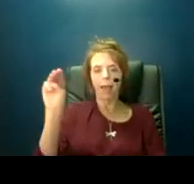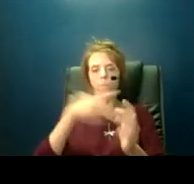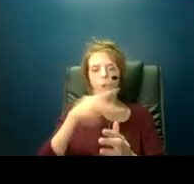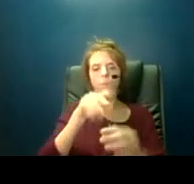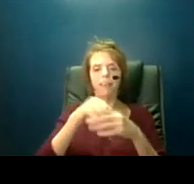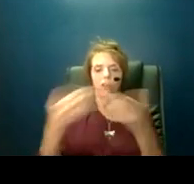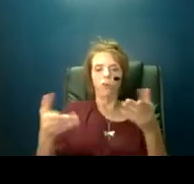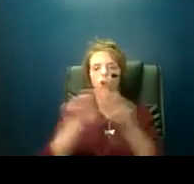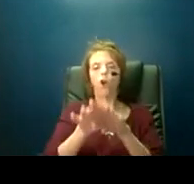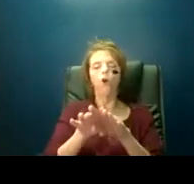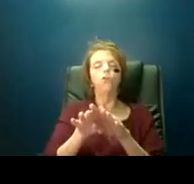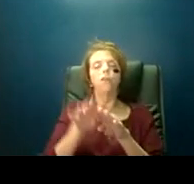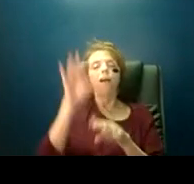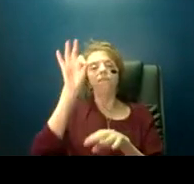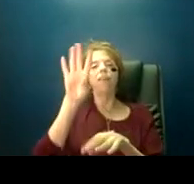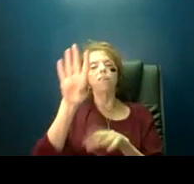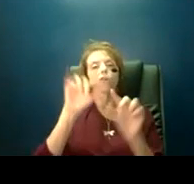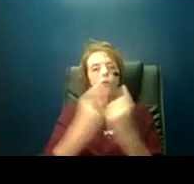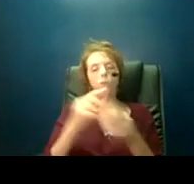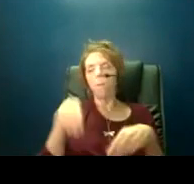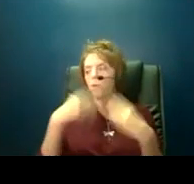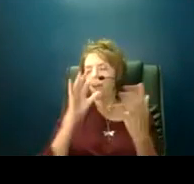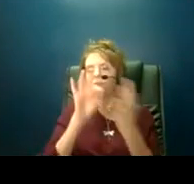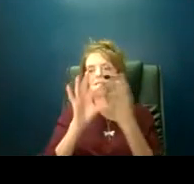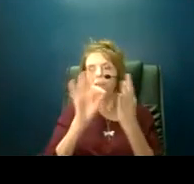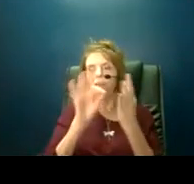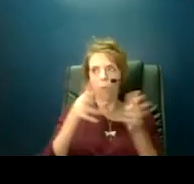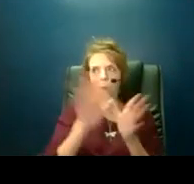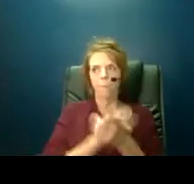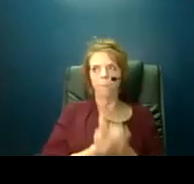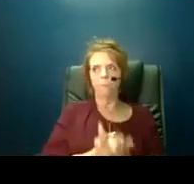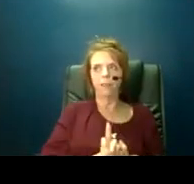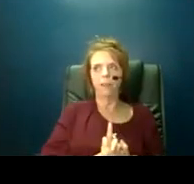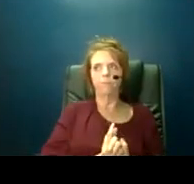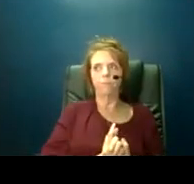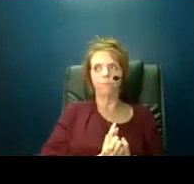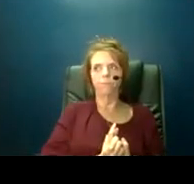Facebook group and provide feedback that way.